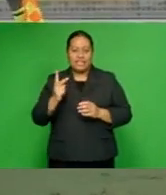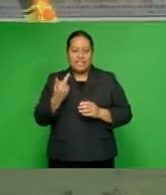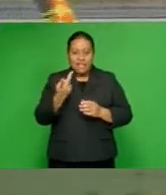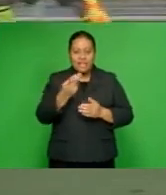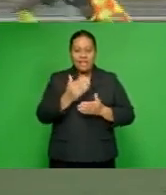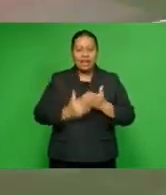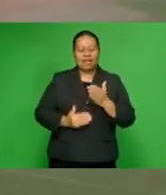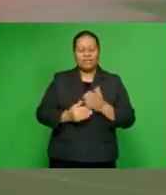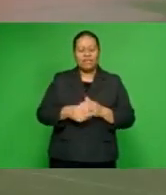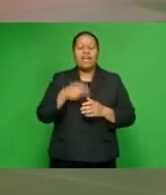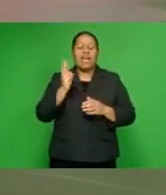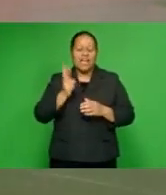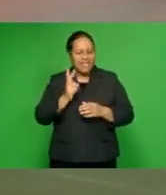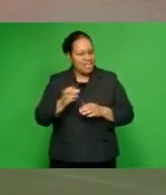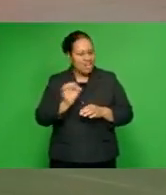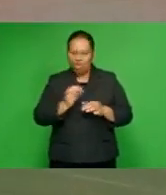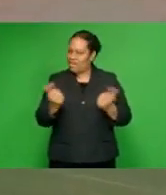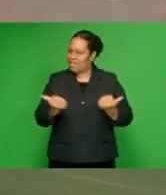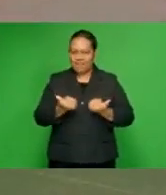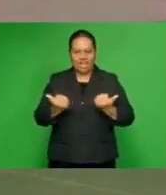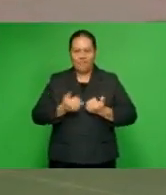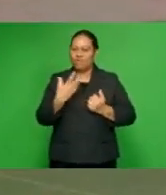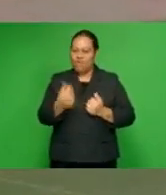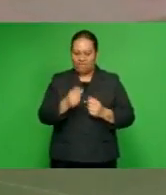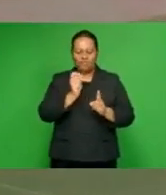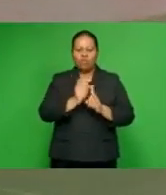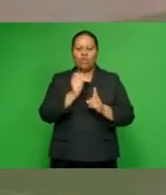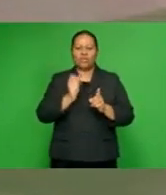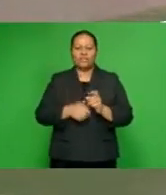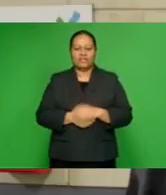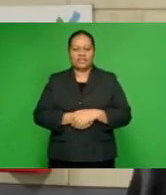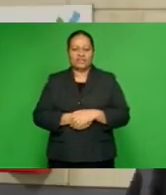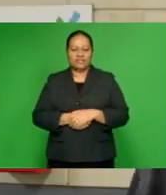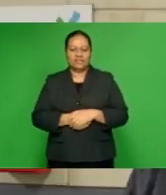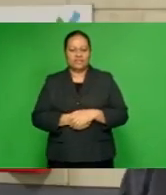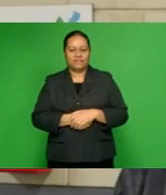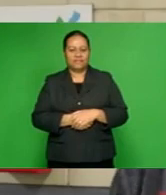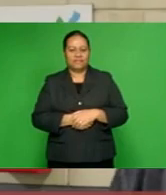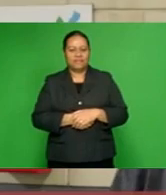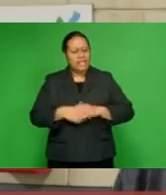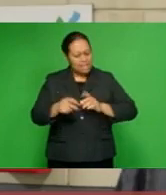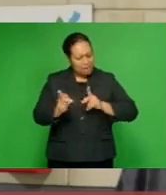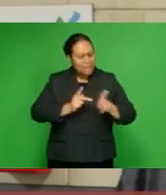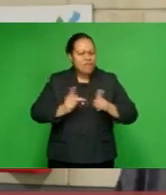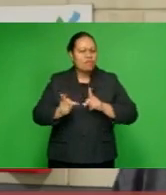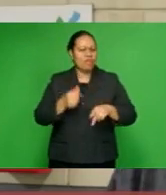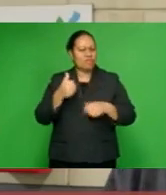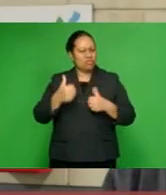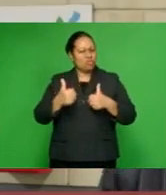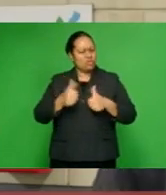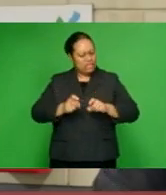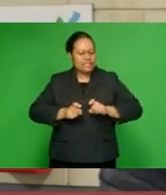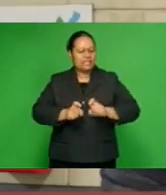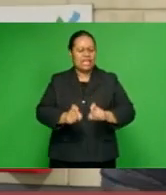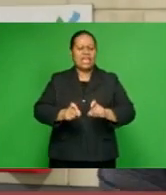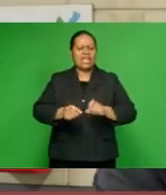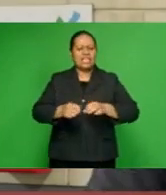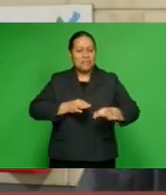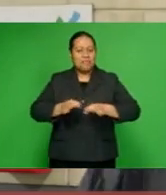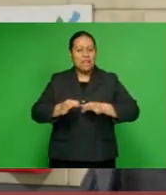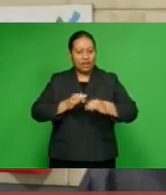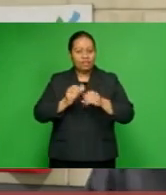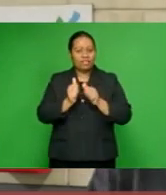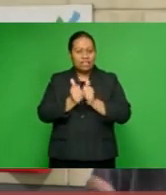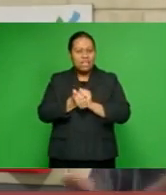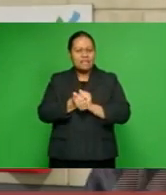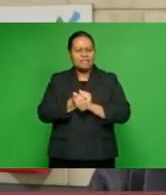but this again was not enough to put points on the scoreboard for the Whites. They performed well, they stayed to the game plan. I